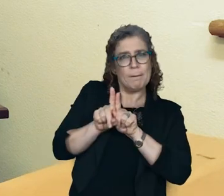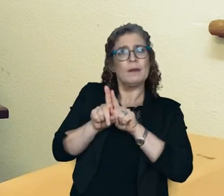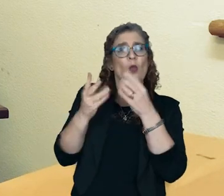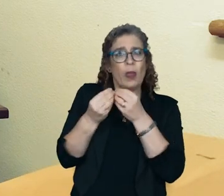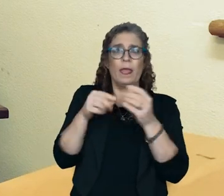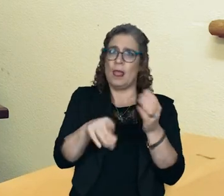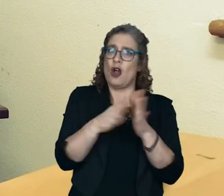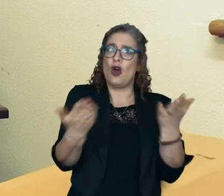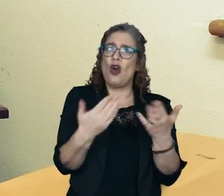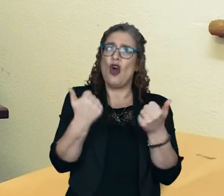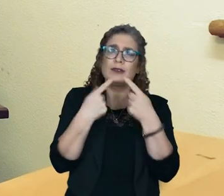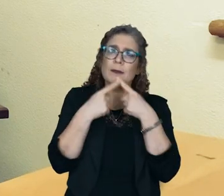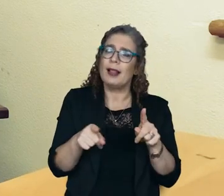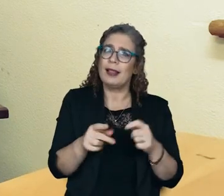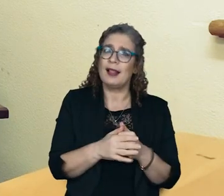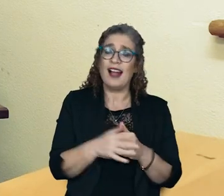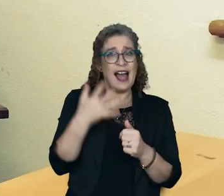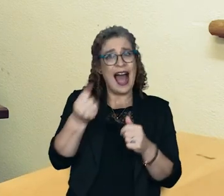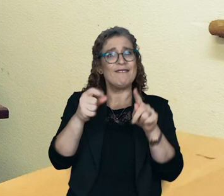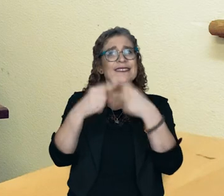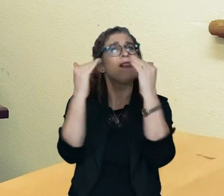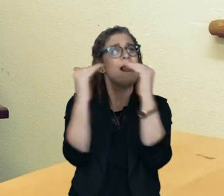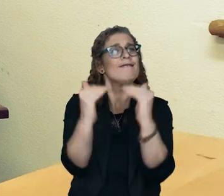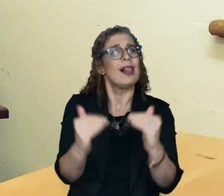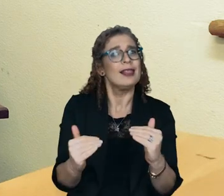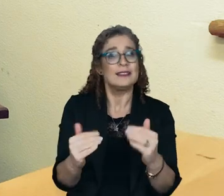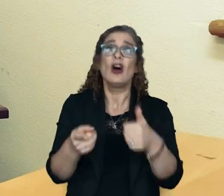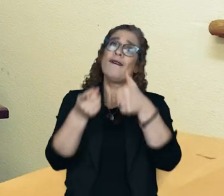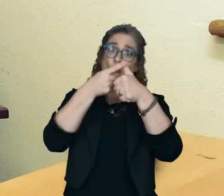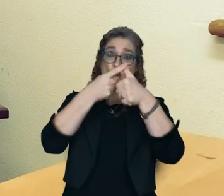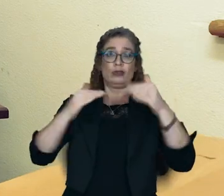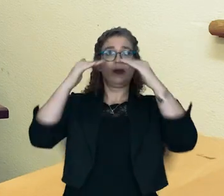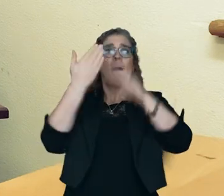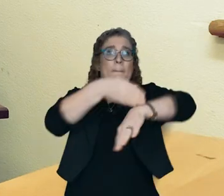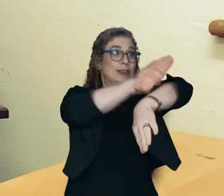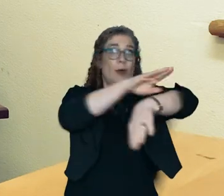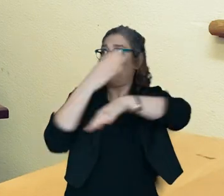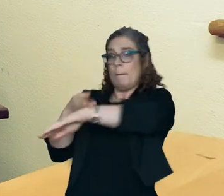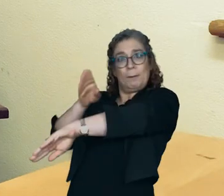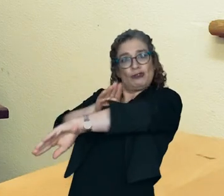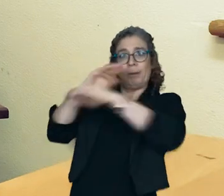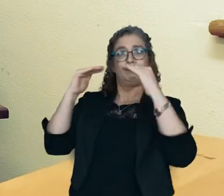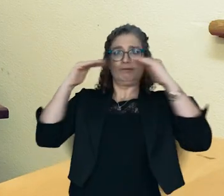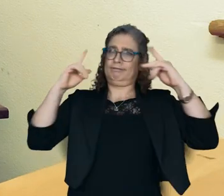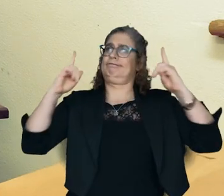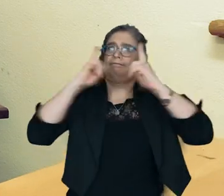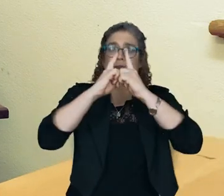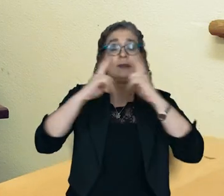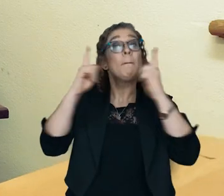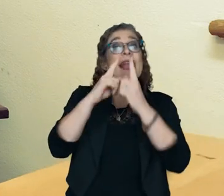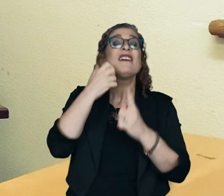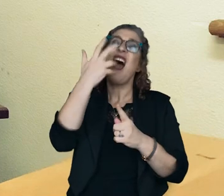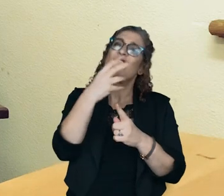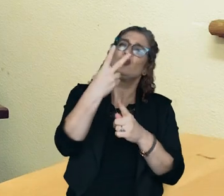this happens at lots of different levels. The first level, of course, is bishop to bishop. And the bishops meet together once